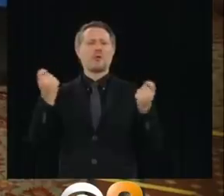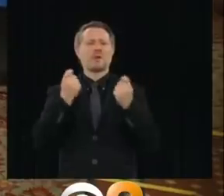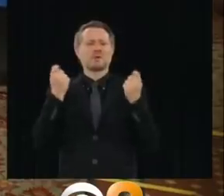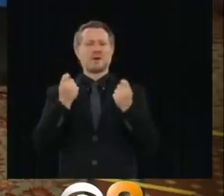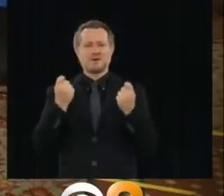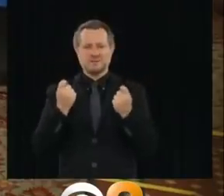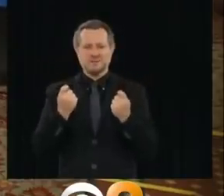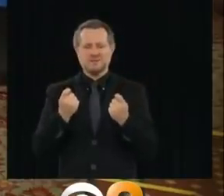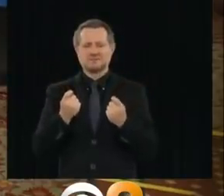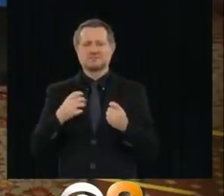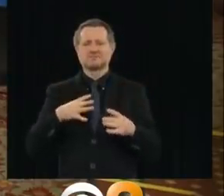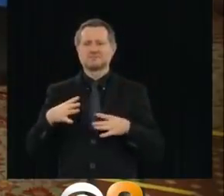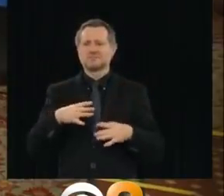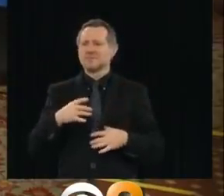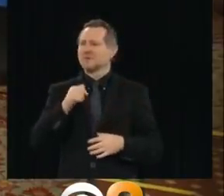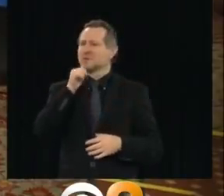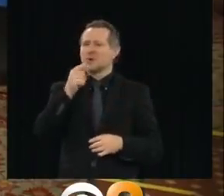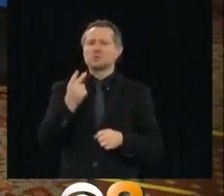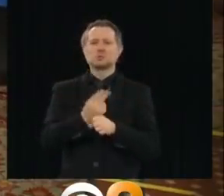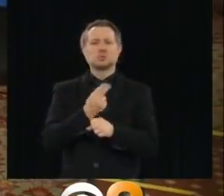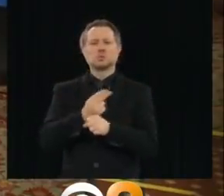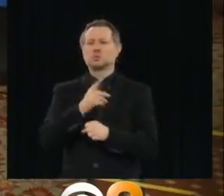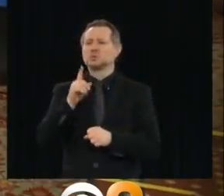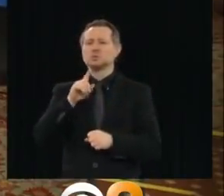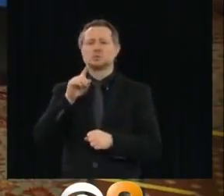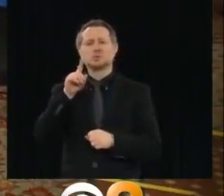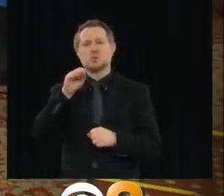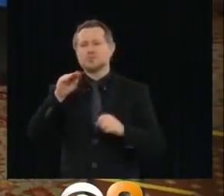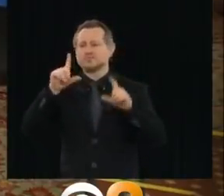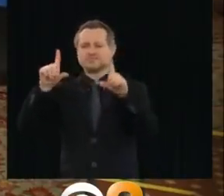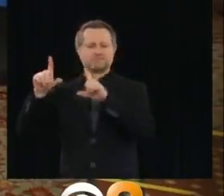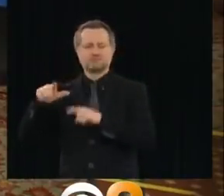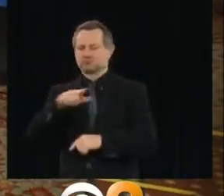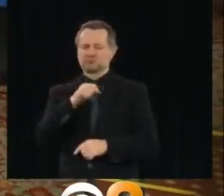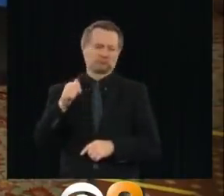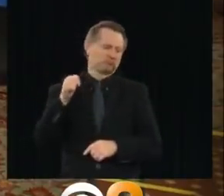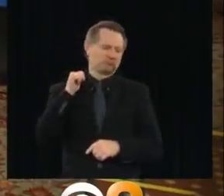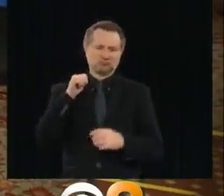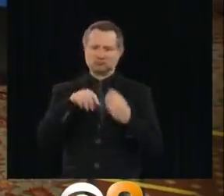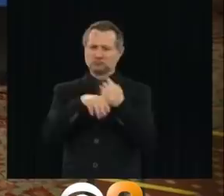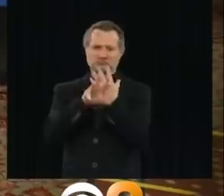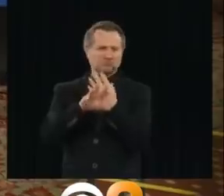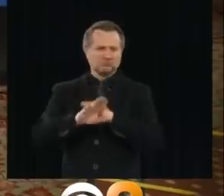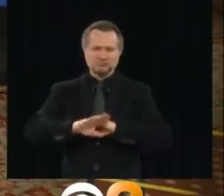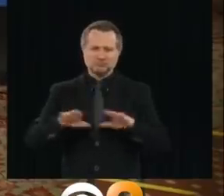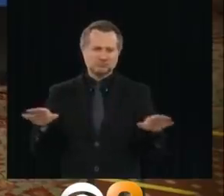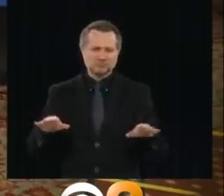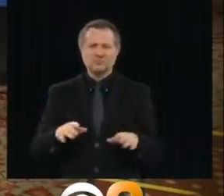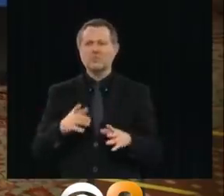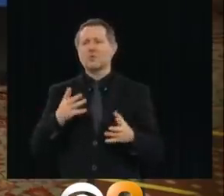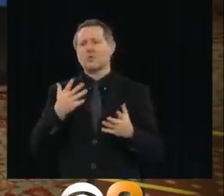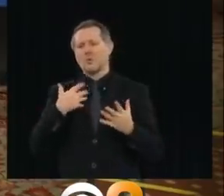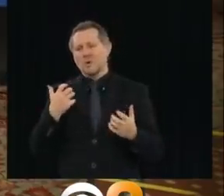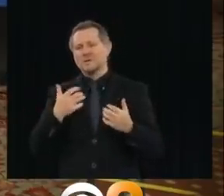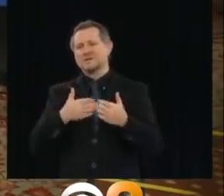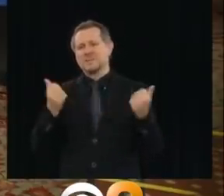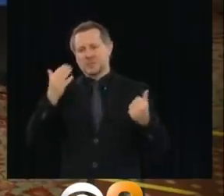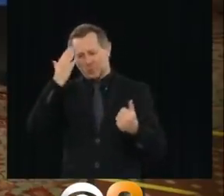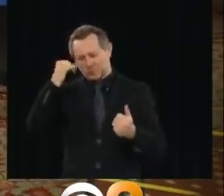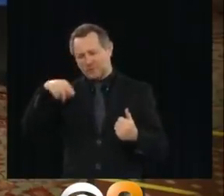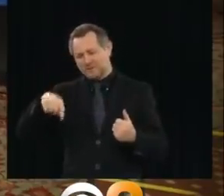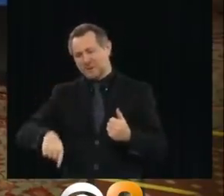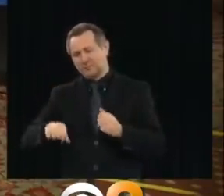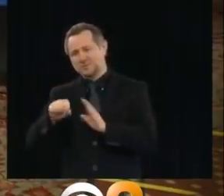observe Zoom. That's not part of the Orthodox Jewish community. I know there's this whole separate problem downstate, but